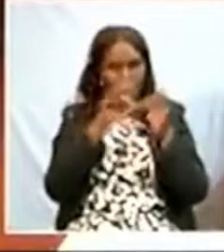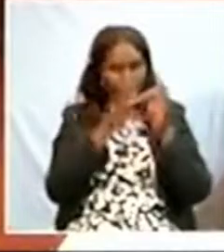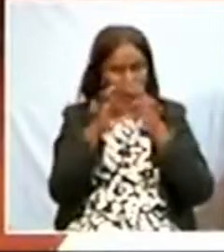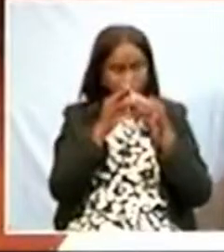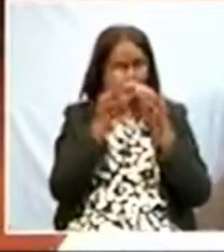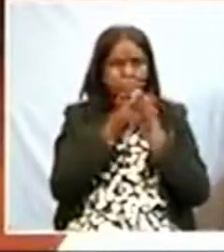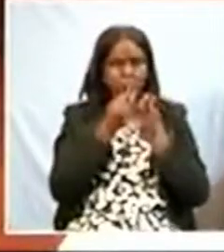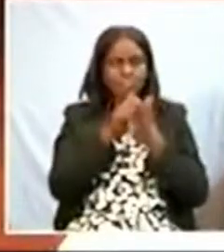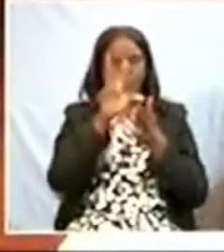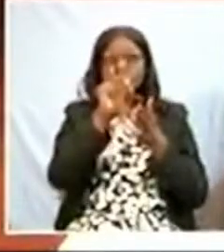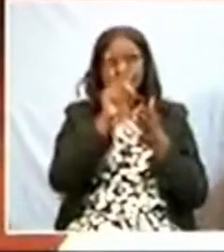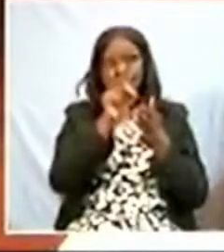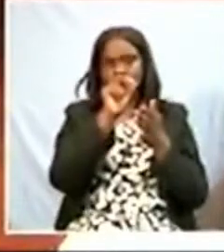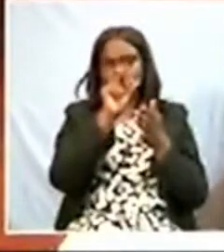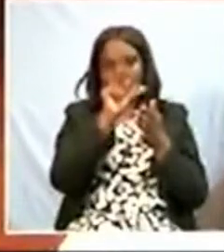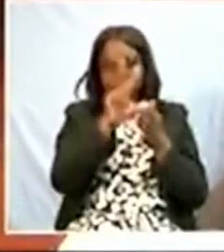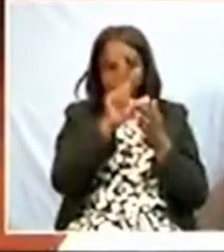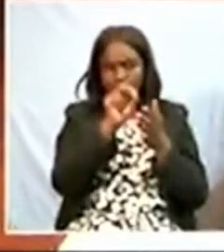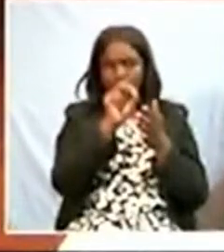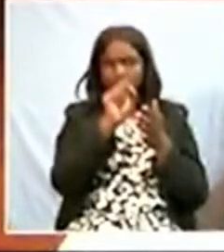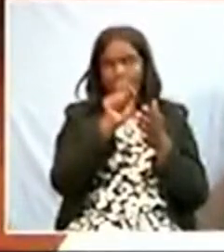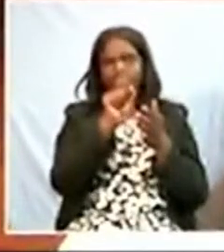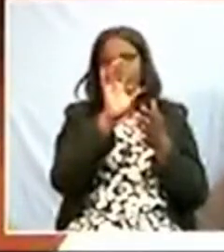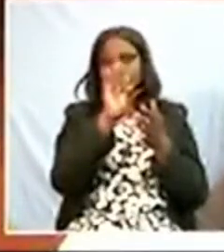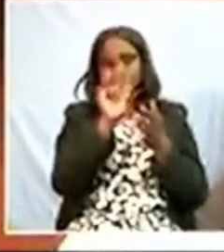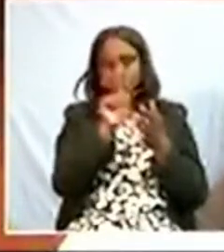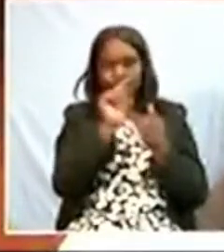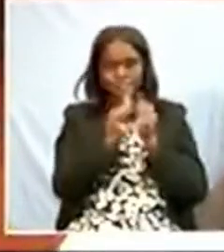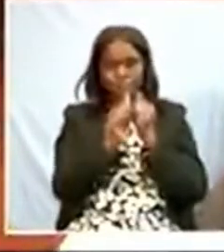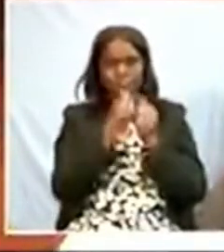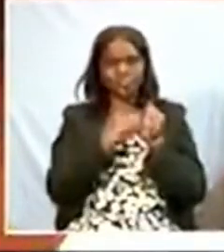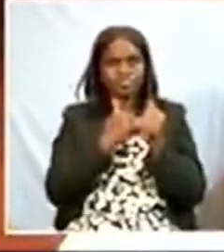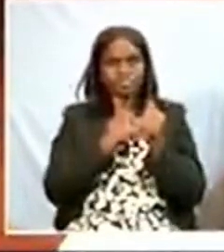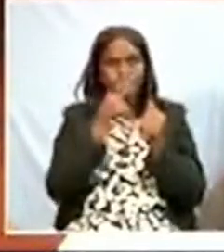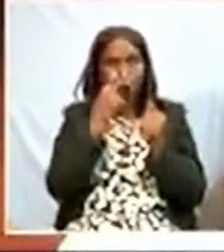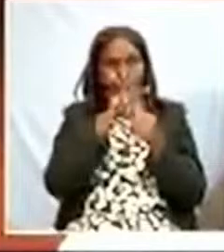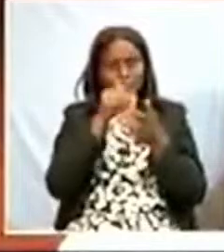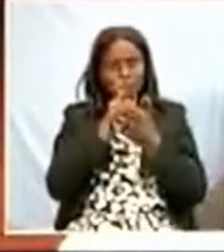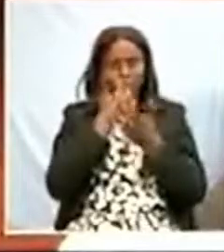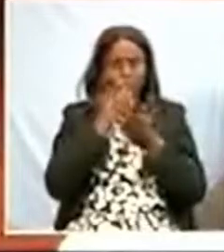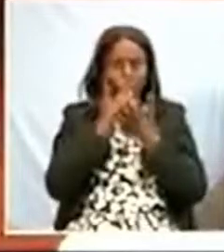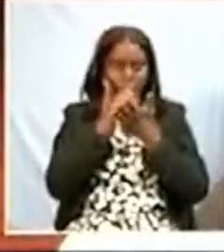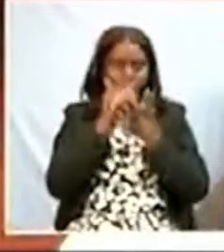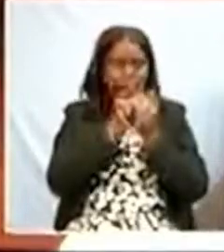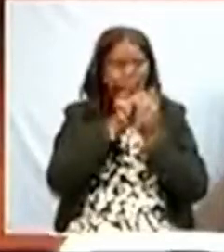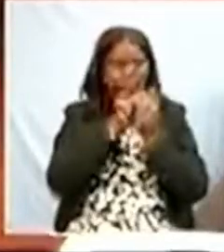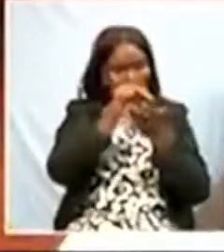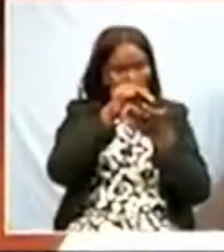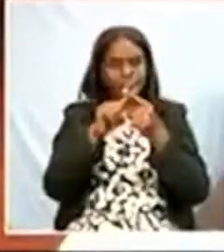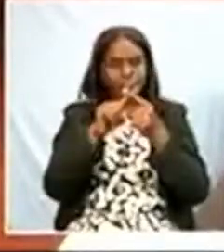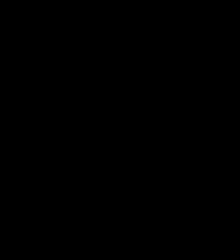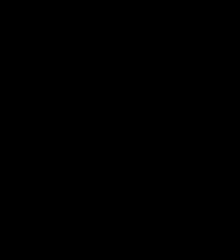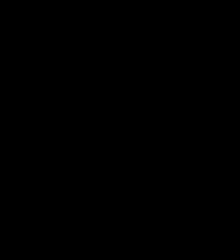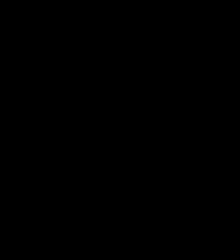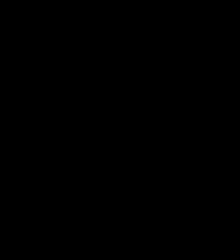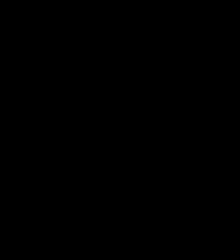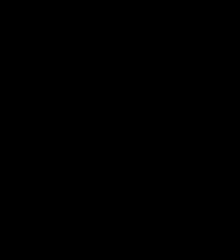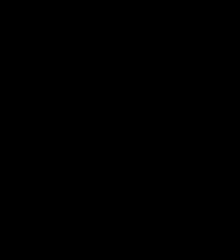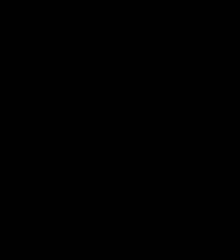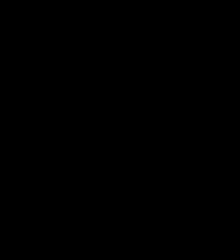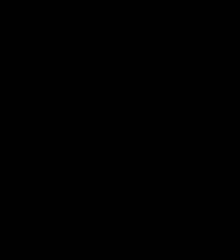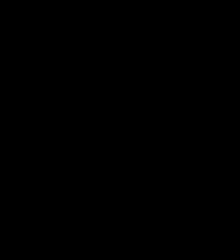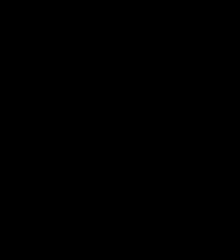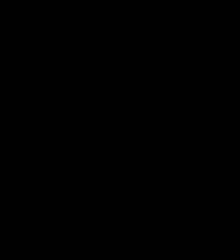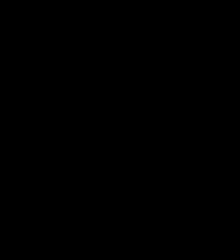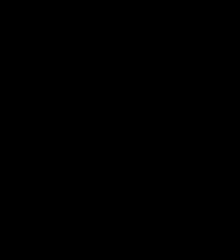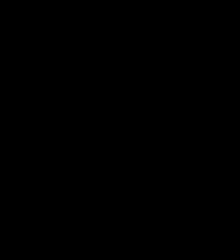amount of 30 million, 30.7, which I think they saw all the evidence in terms of the payments. I think the issue was being